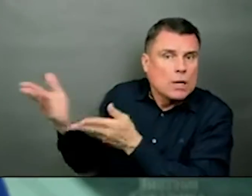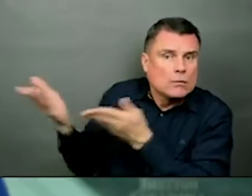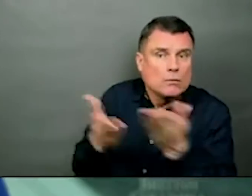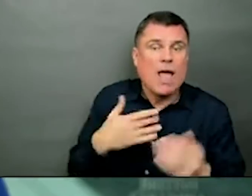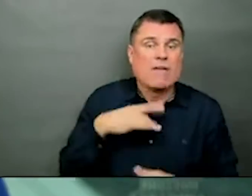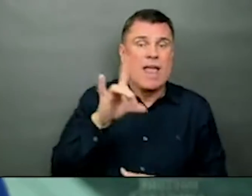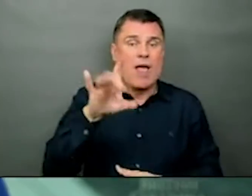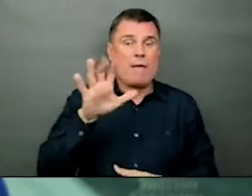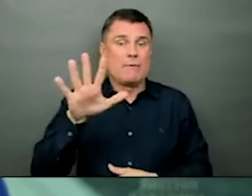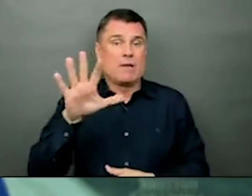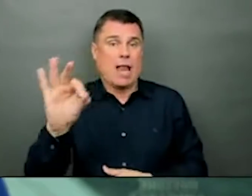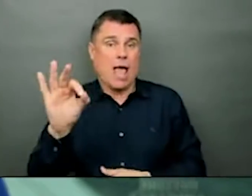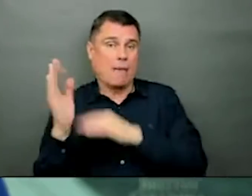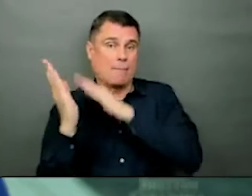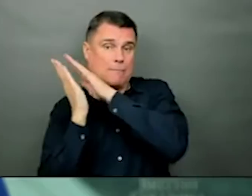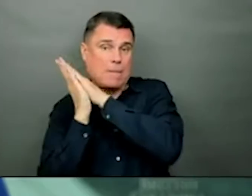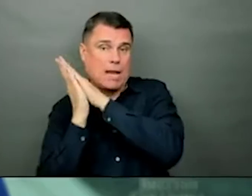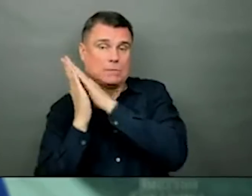beds available or vacant,